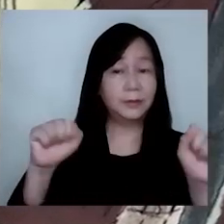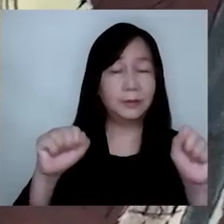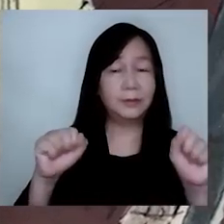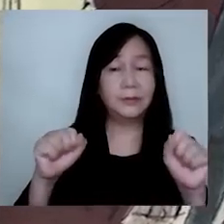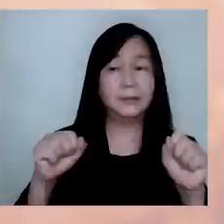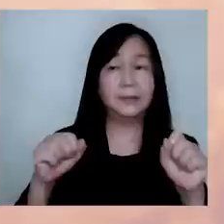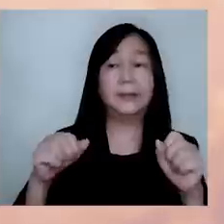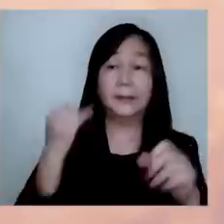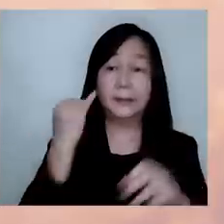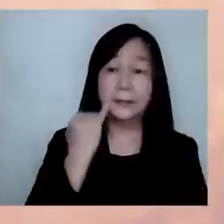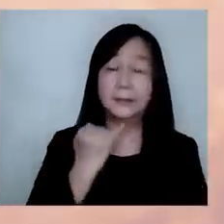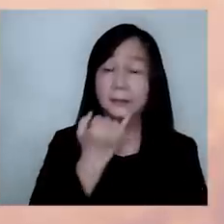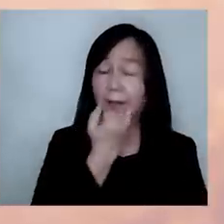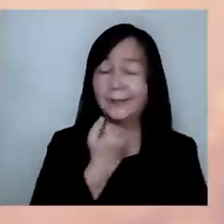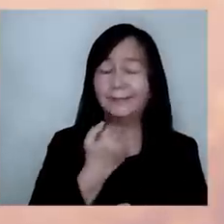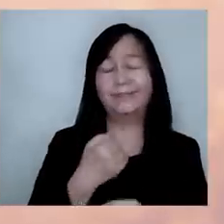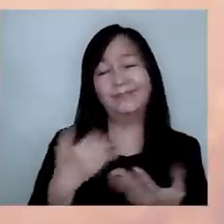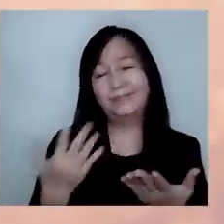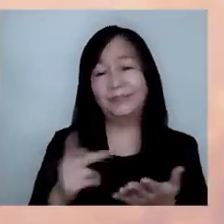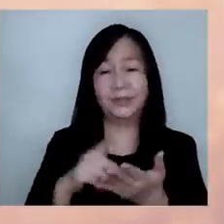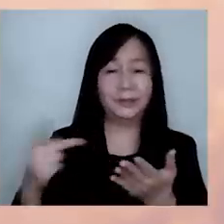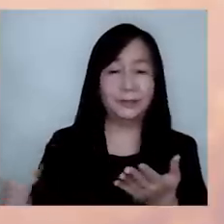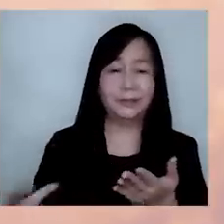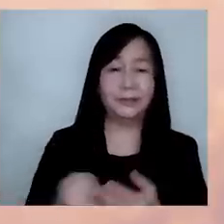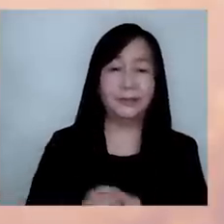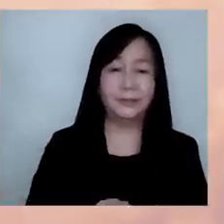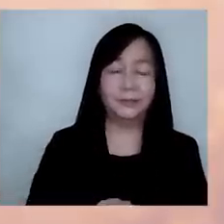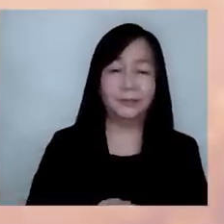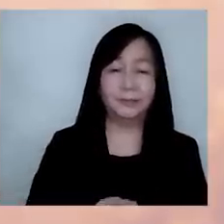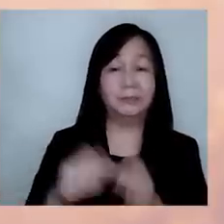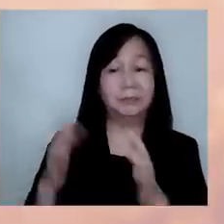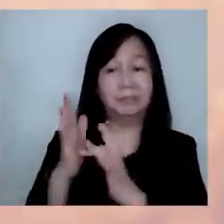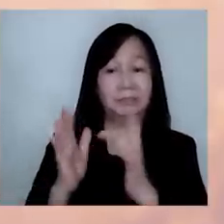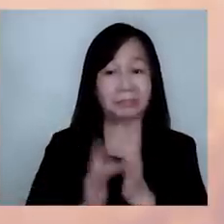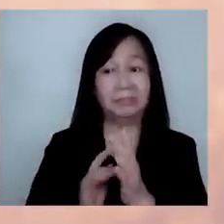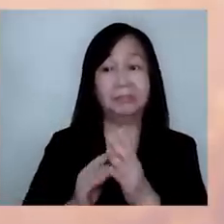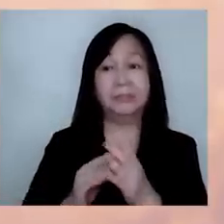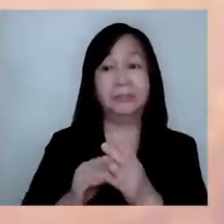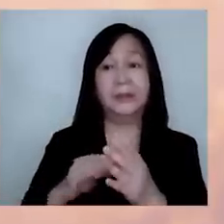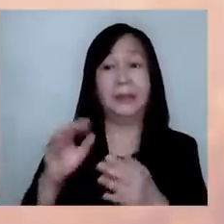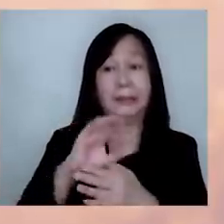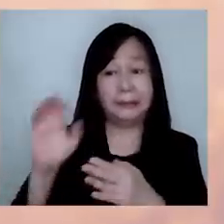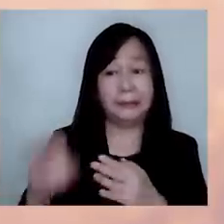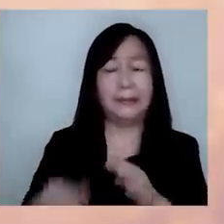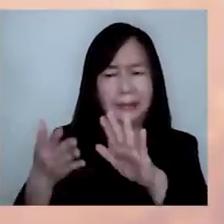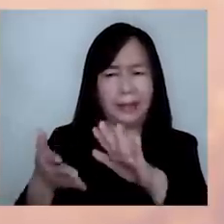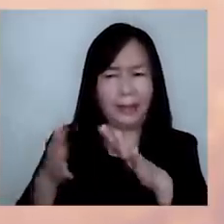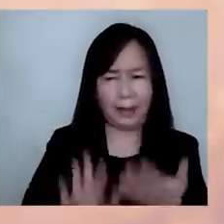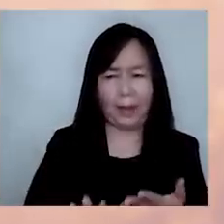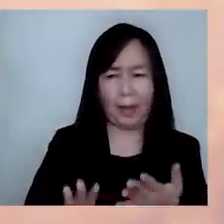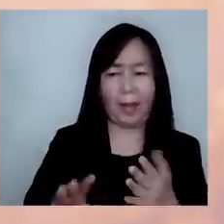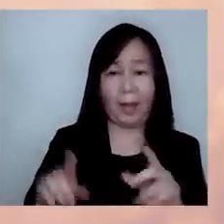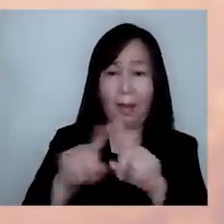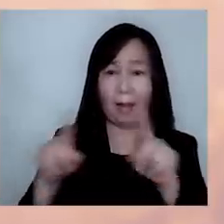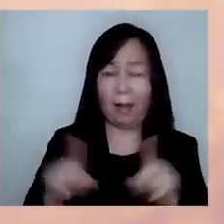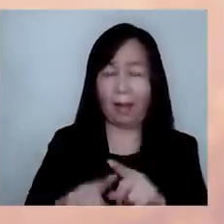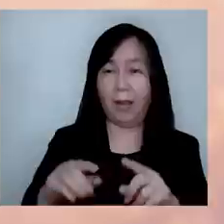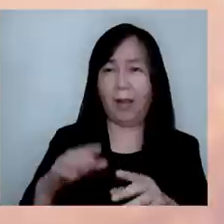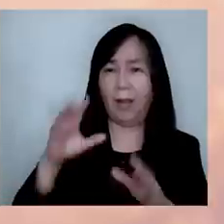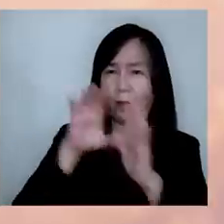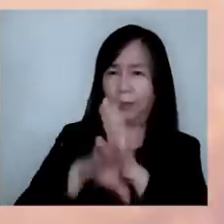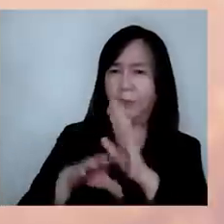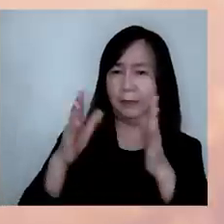them he even ended up dying as a criminal how could how could